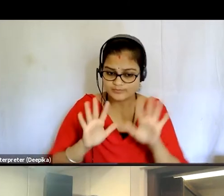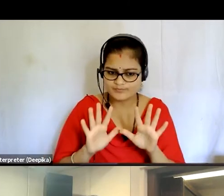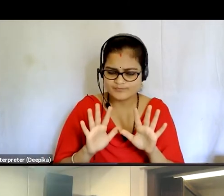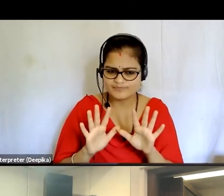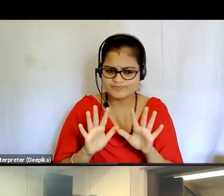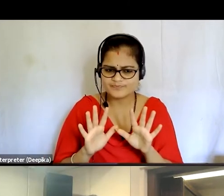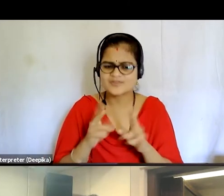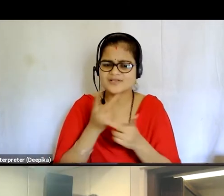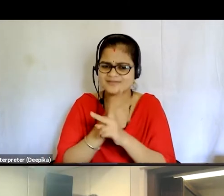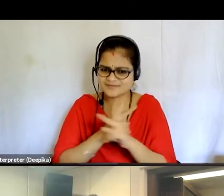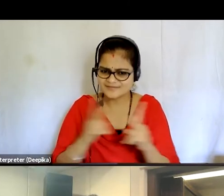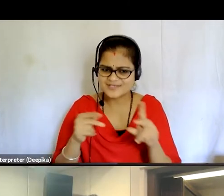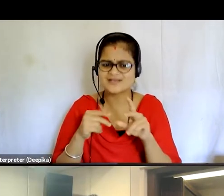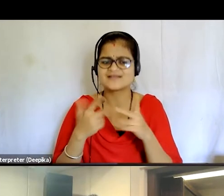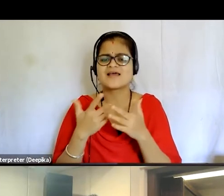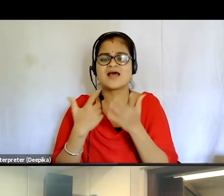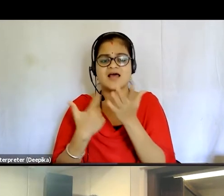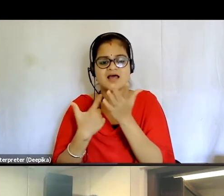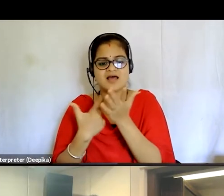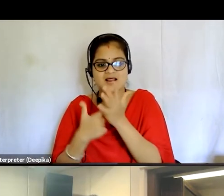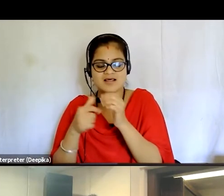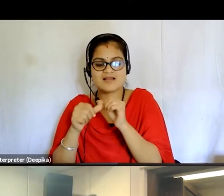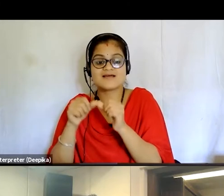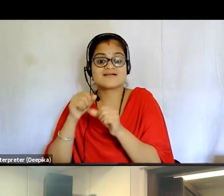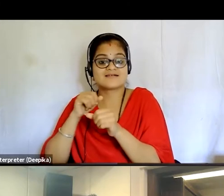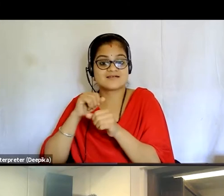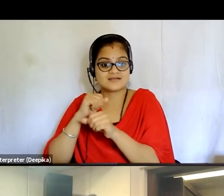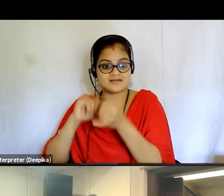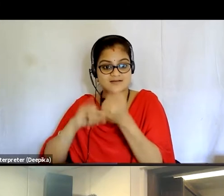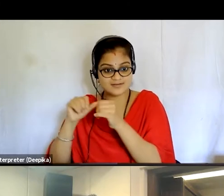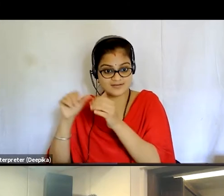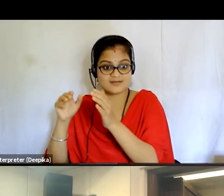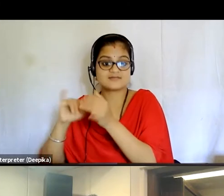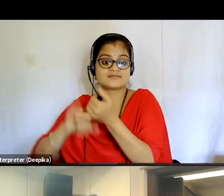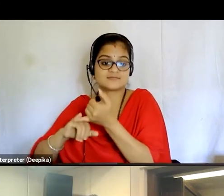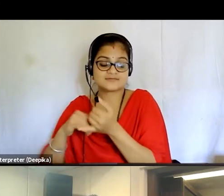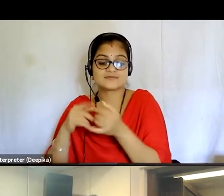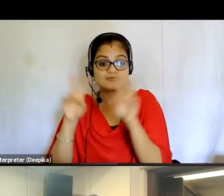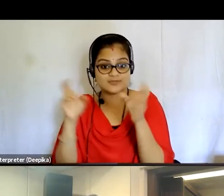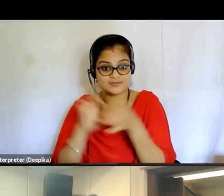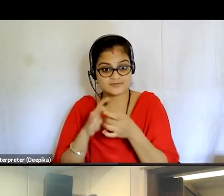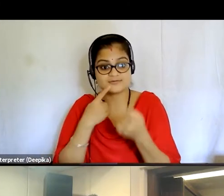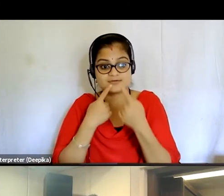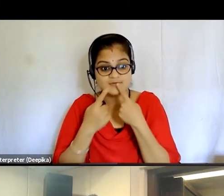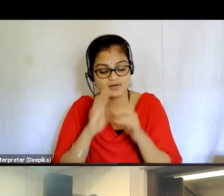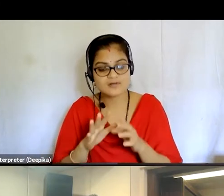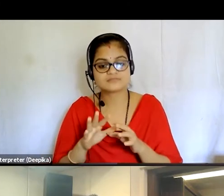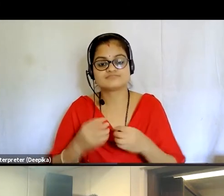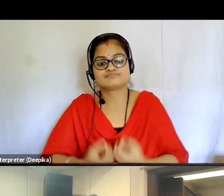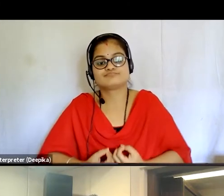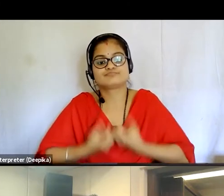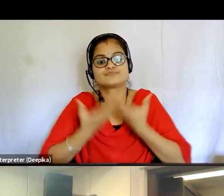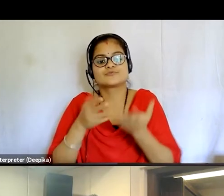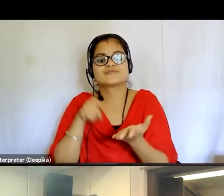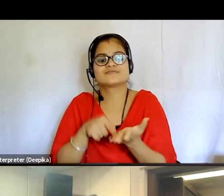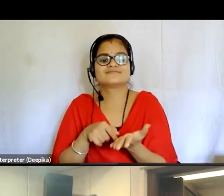there's so many elements and so many rasas, but really the trigger, I think, was the explorer,